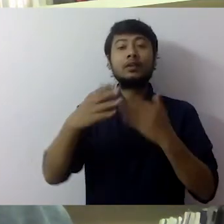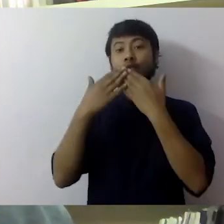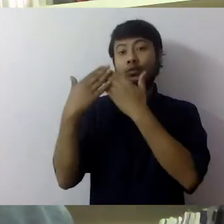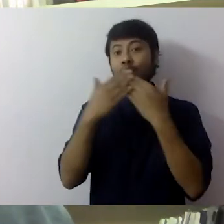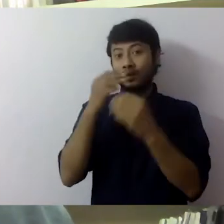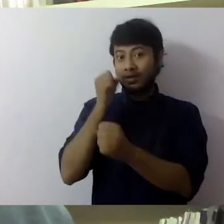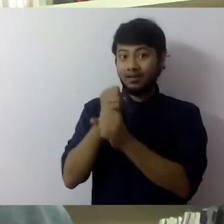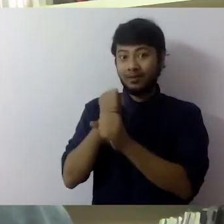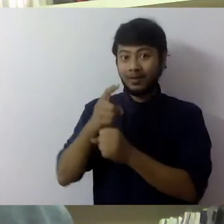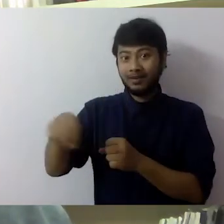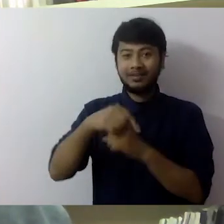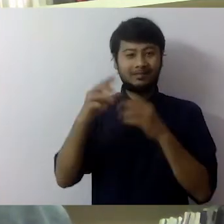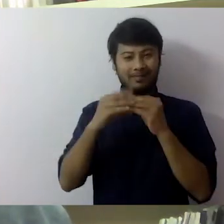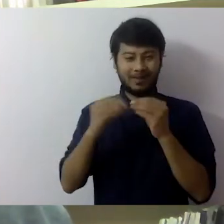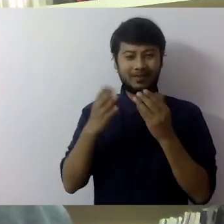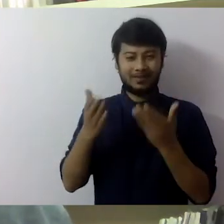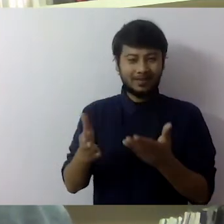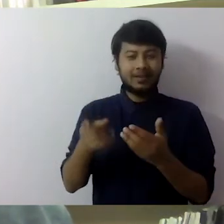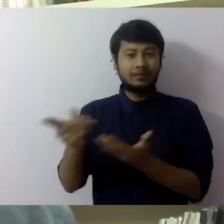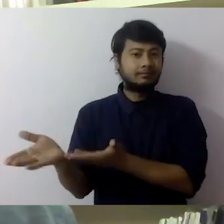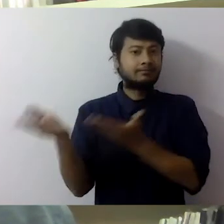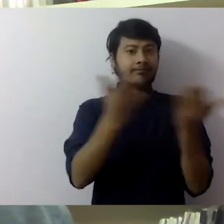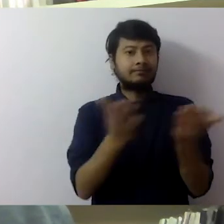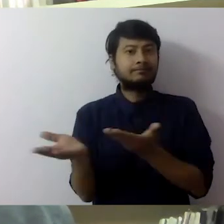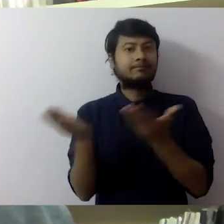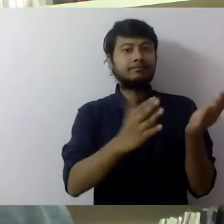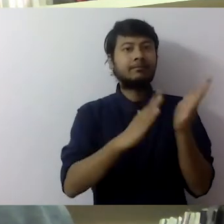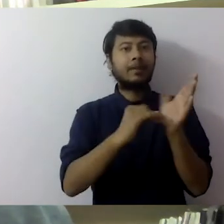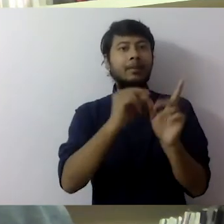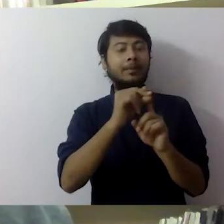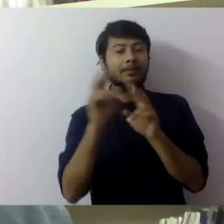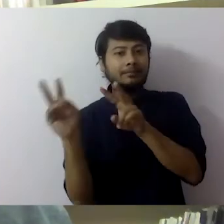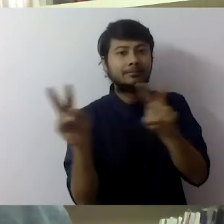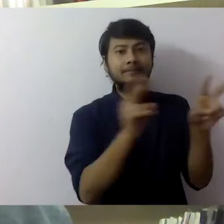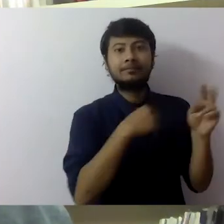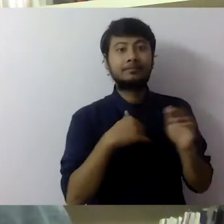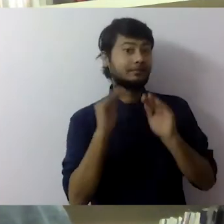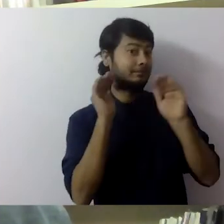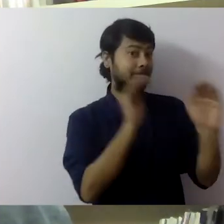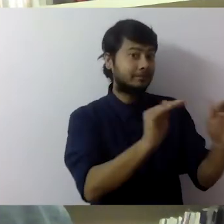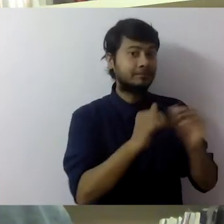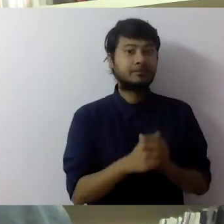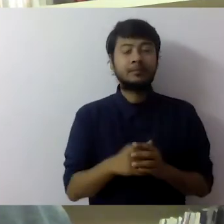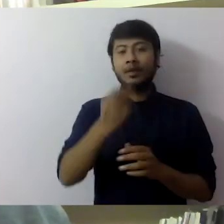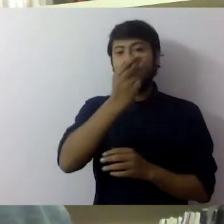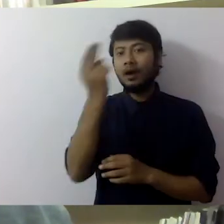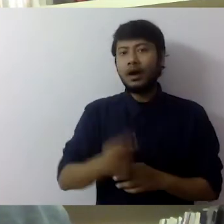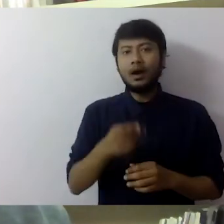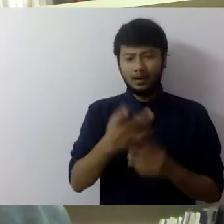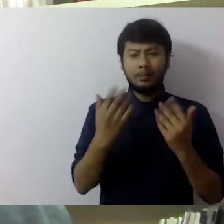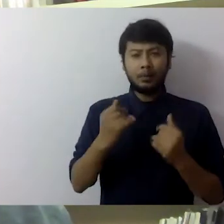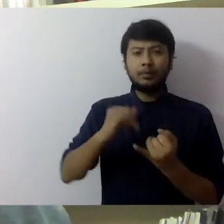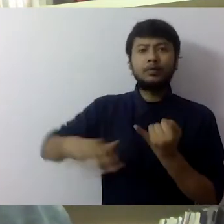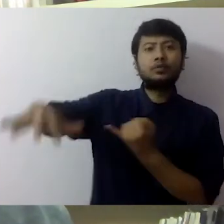from government schools in the city of Bangalore. By consciously leveraging art and photography as a medium to bring about larger